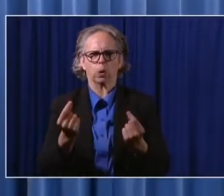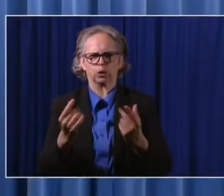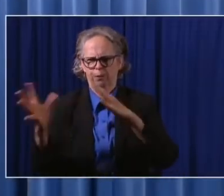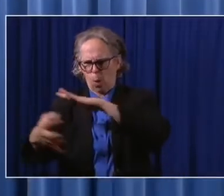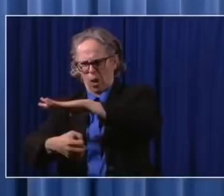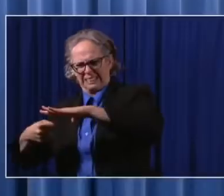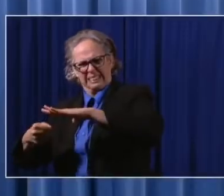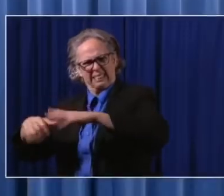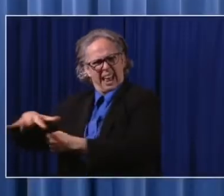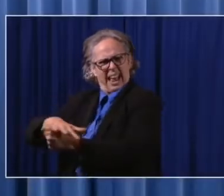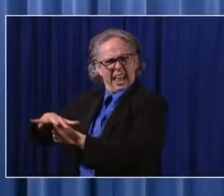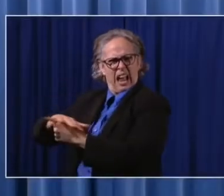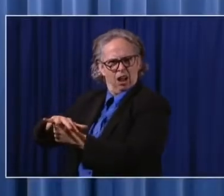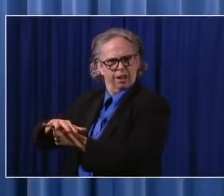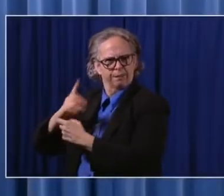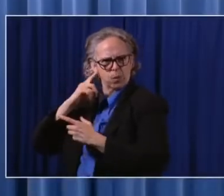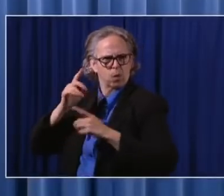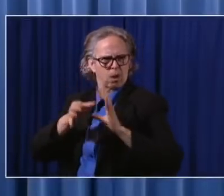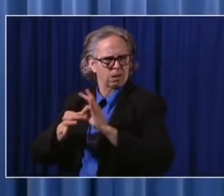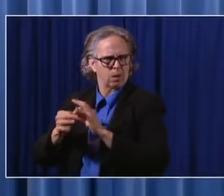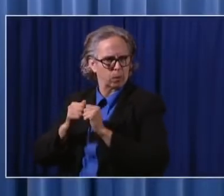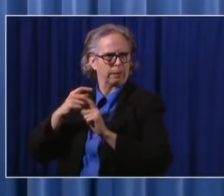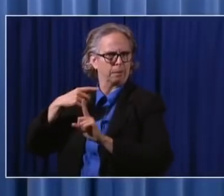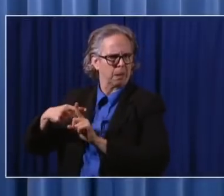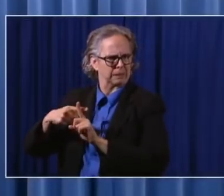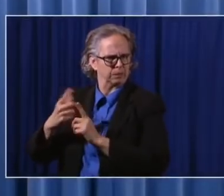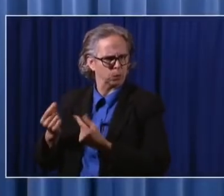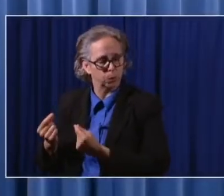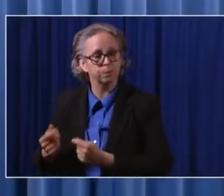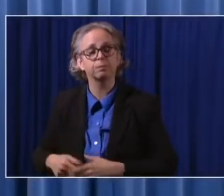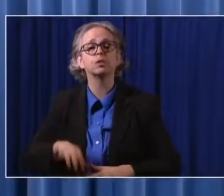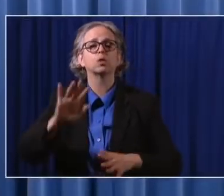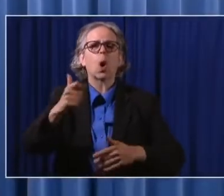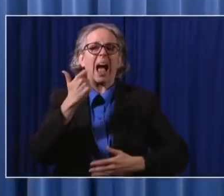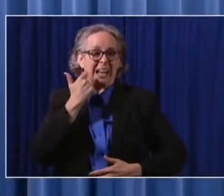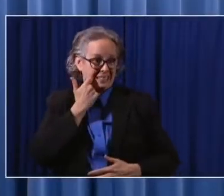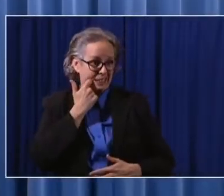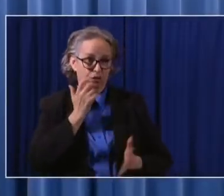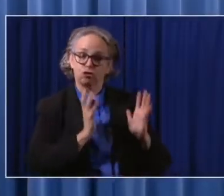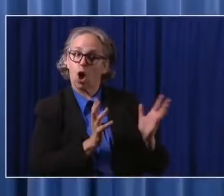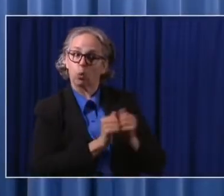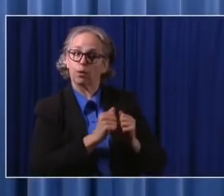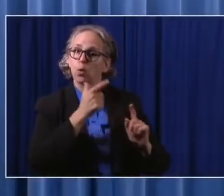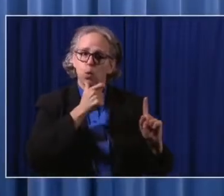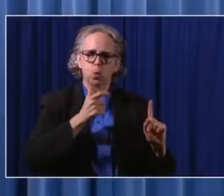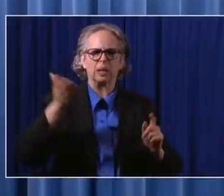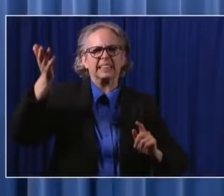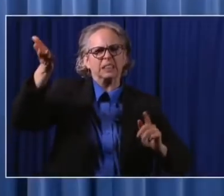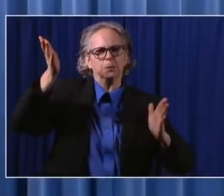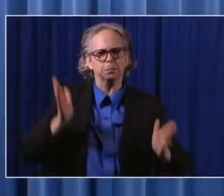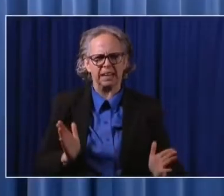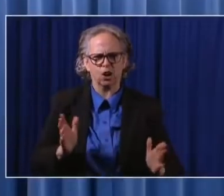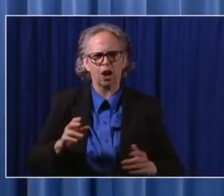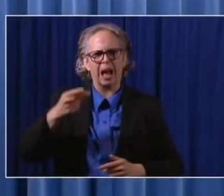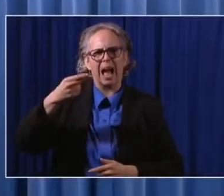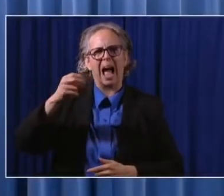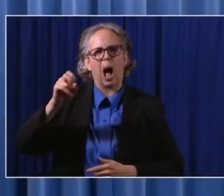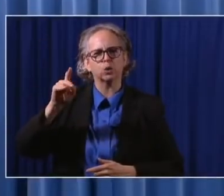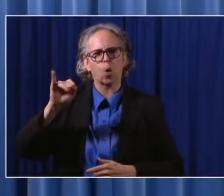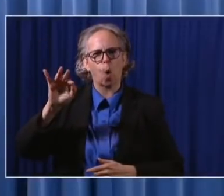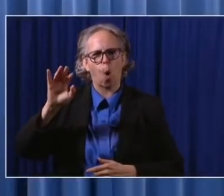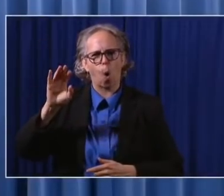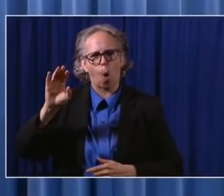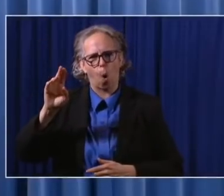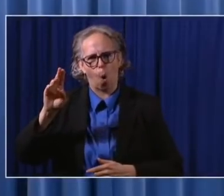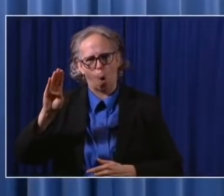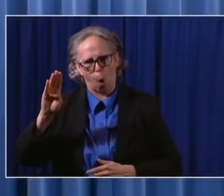I've spoken and worked with Speaker Householder, Senate President Larry Obhoff, as